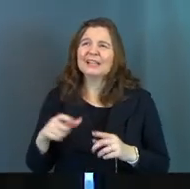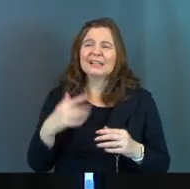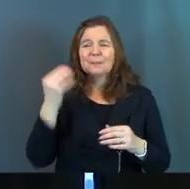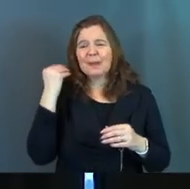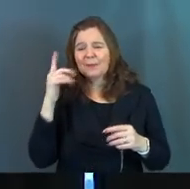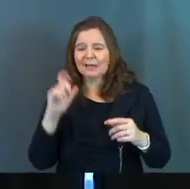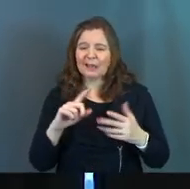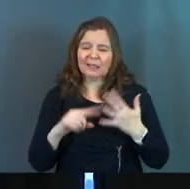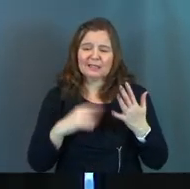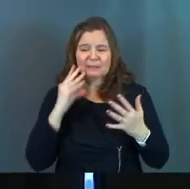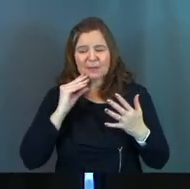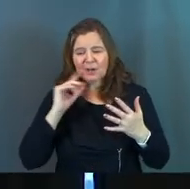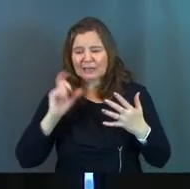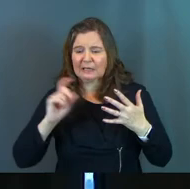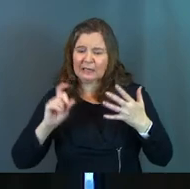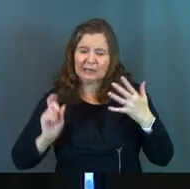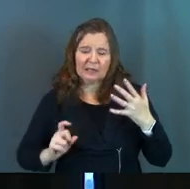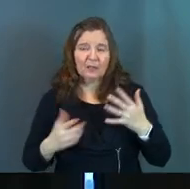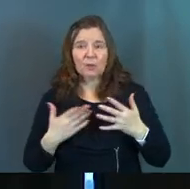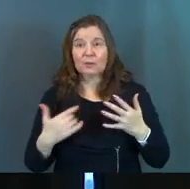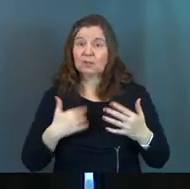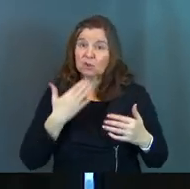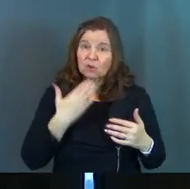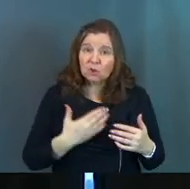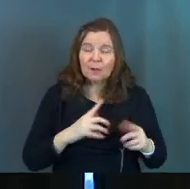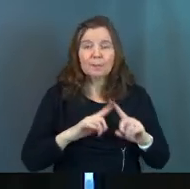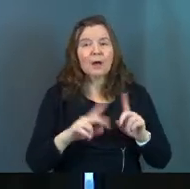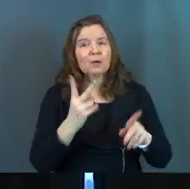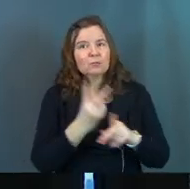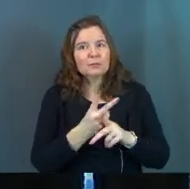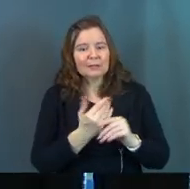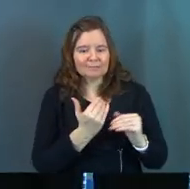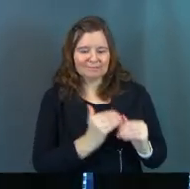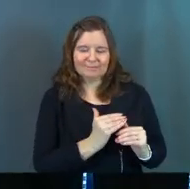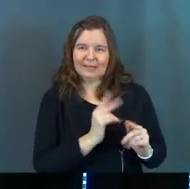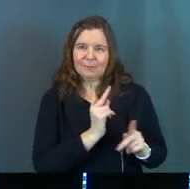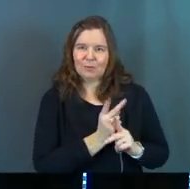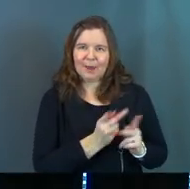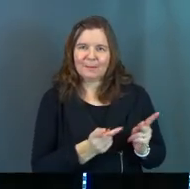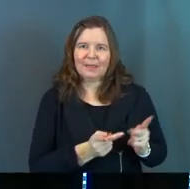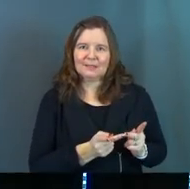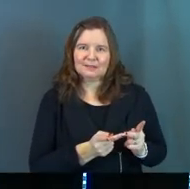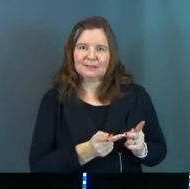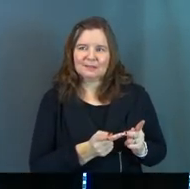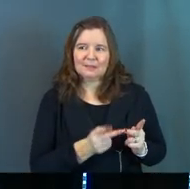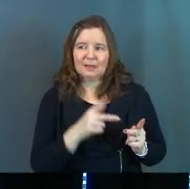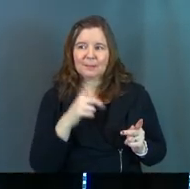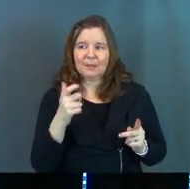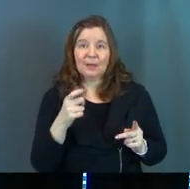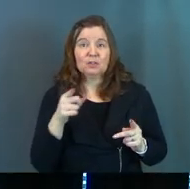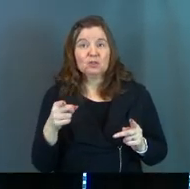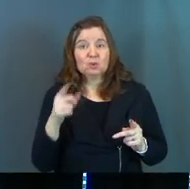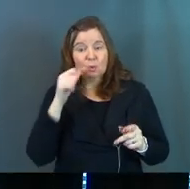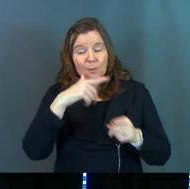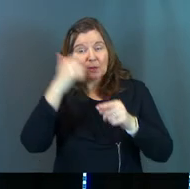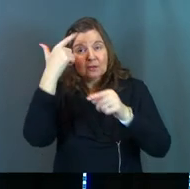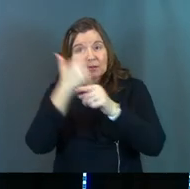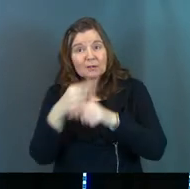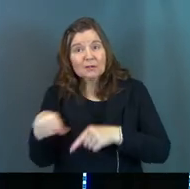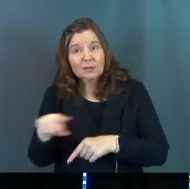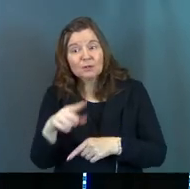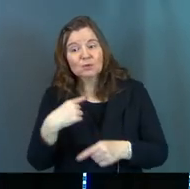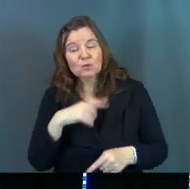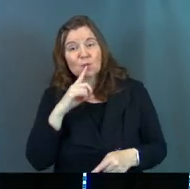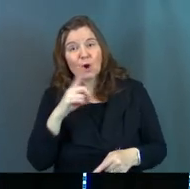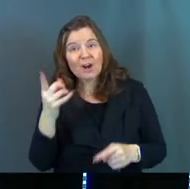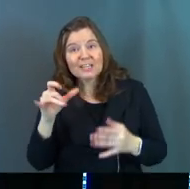these memories and I need these experiences. And those things are good, but keep them in the right place. Because you, brothers and sisters,